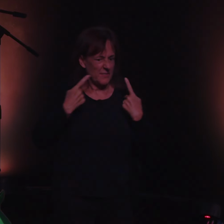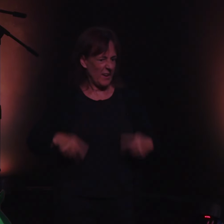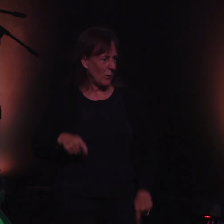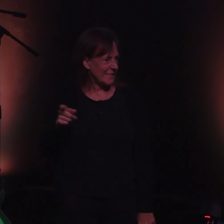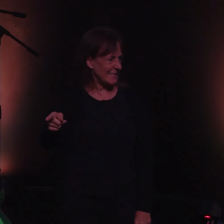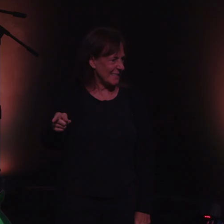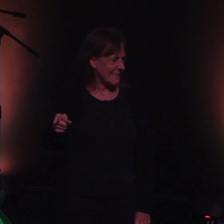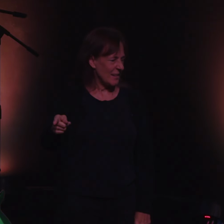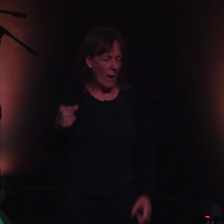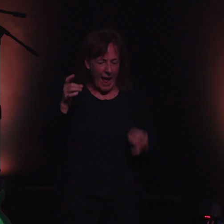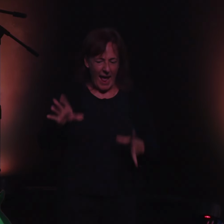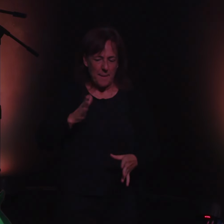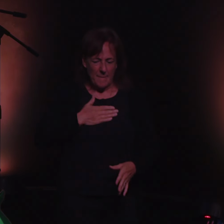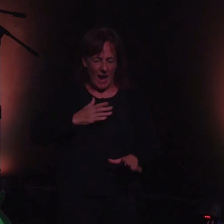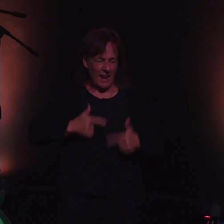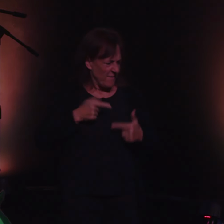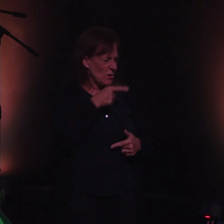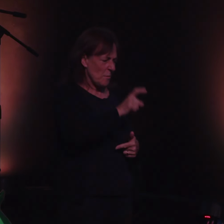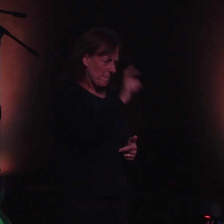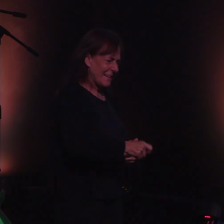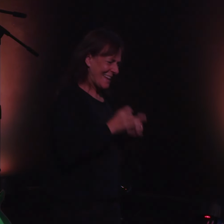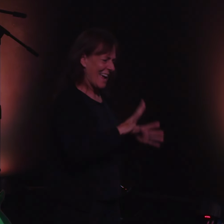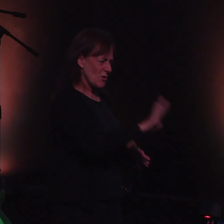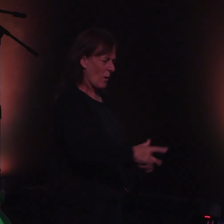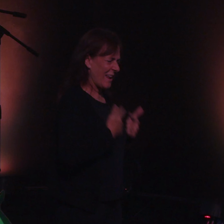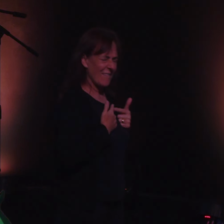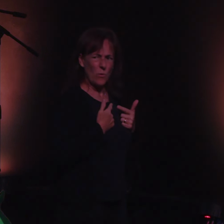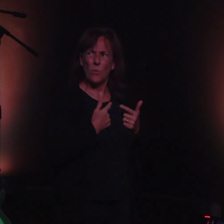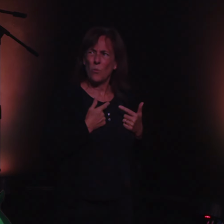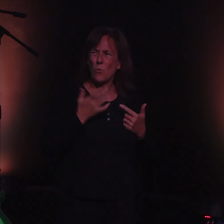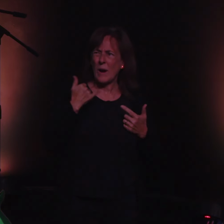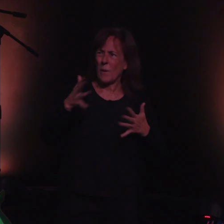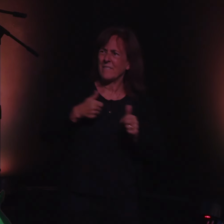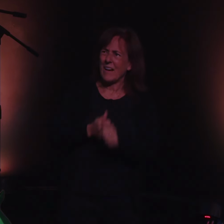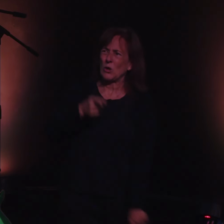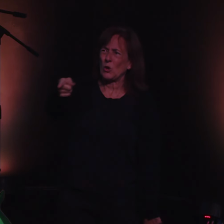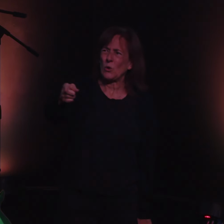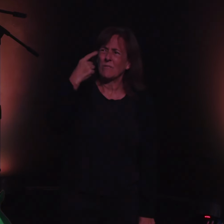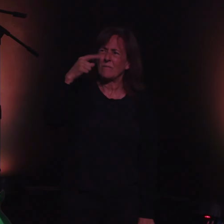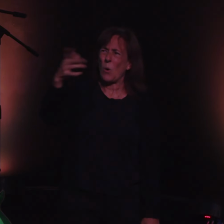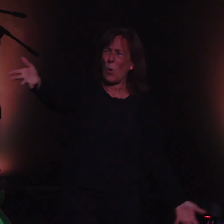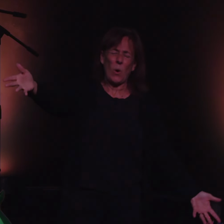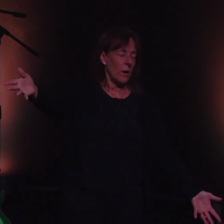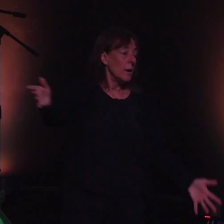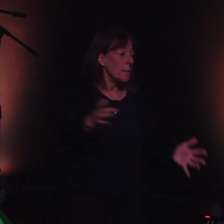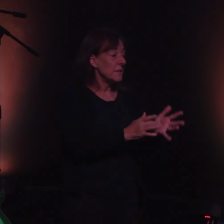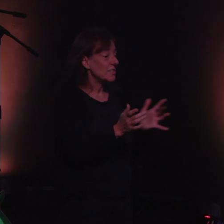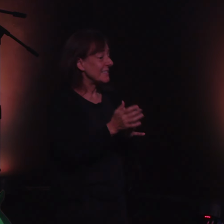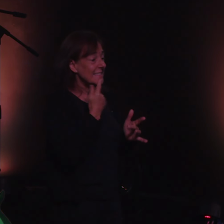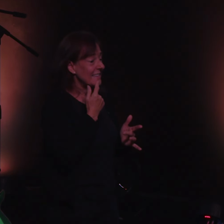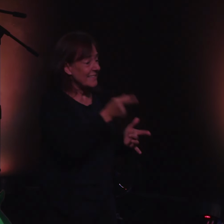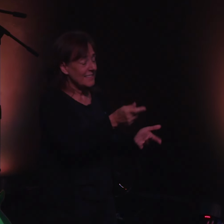like, we hate our life and you should too. Like, why would I want to follow you guys? And Jesus is saying, you weren't meant